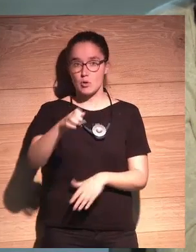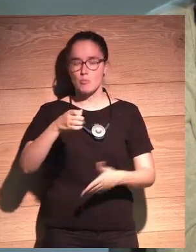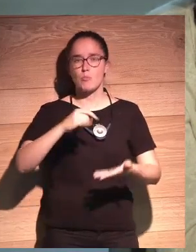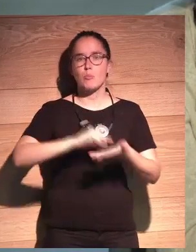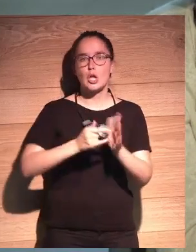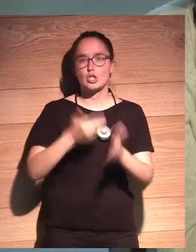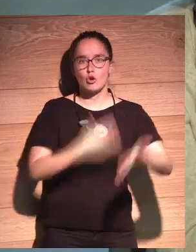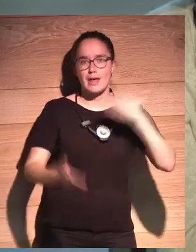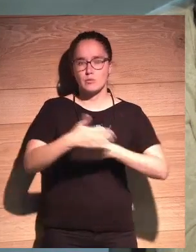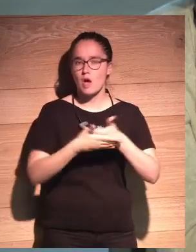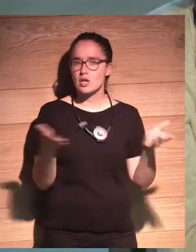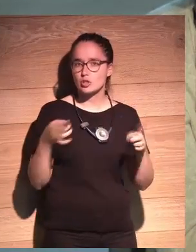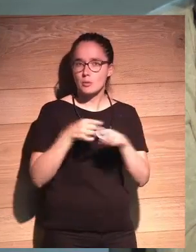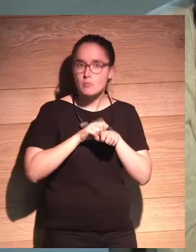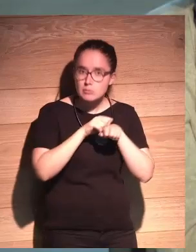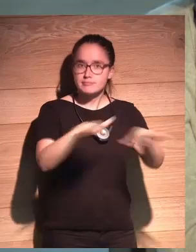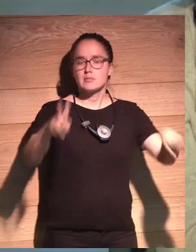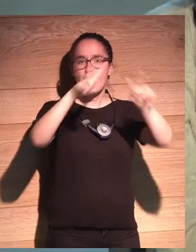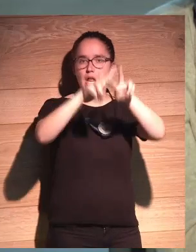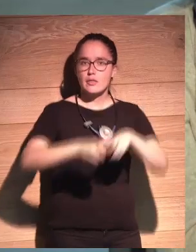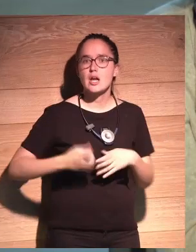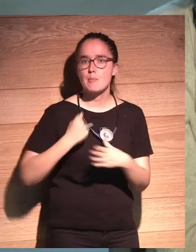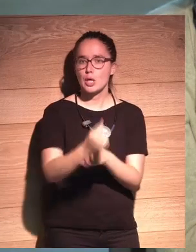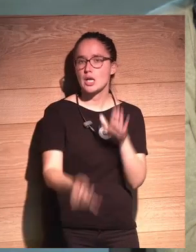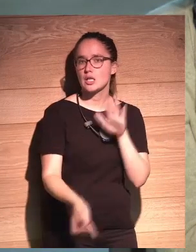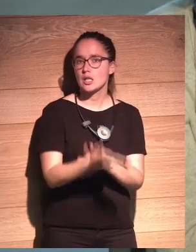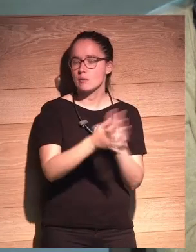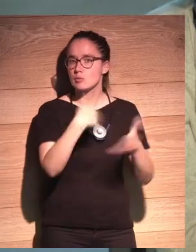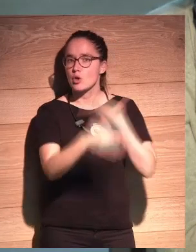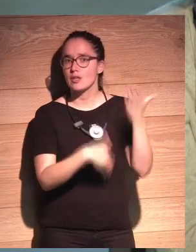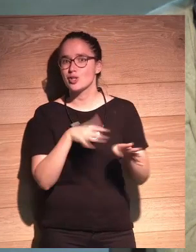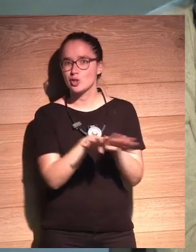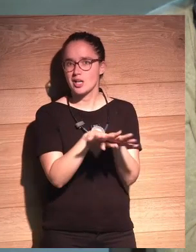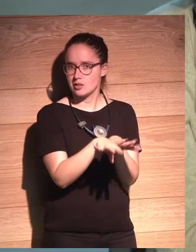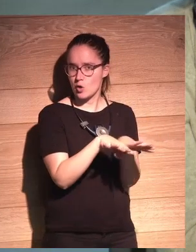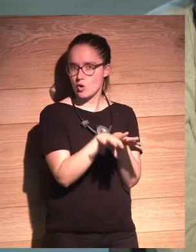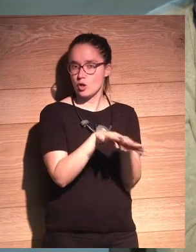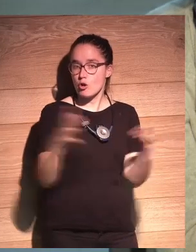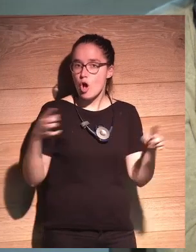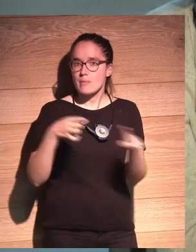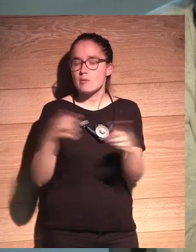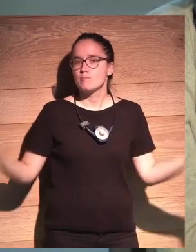incubator of citizen initiatives. He also